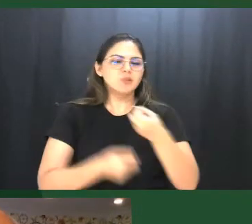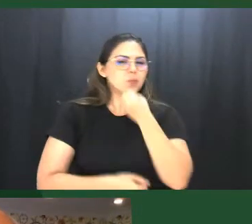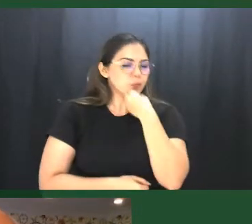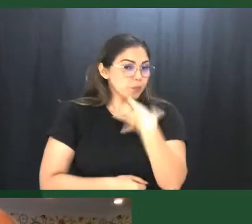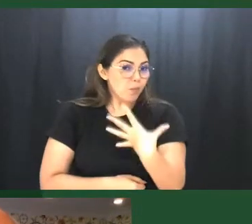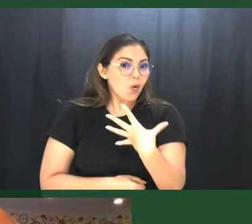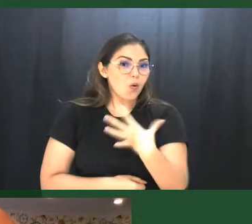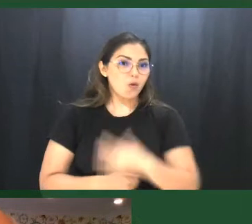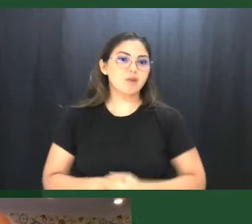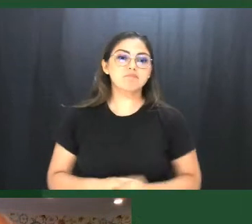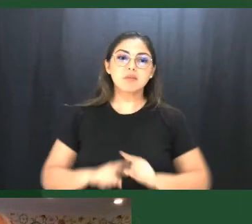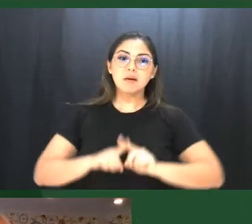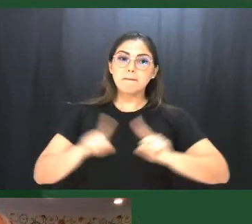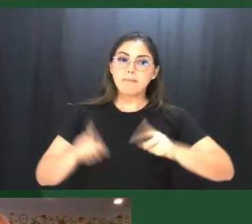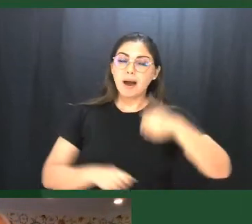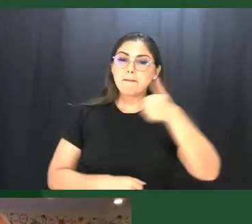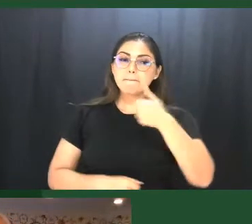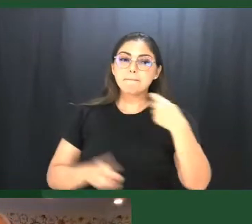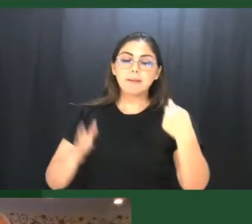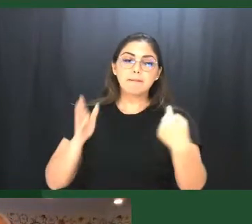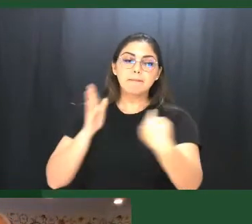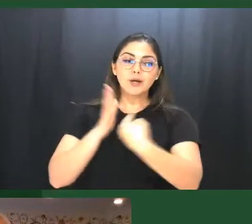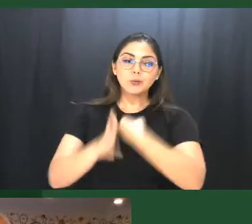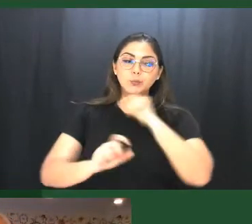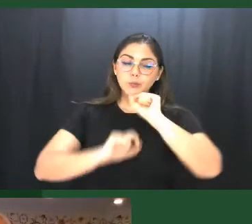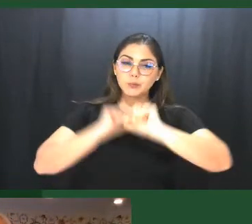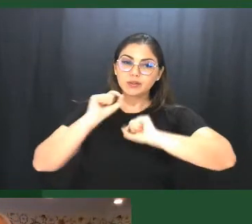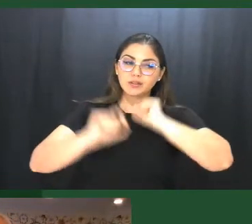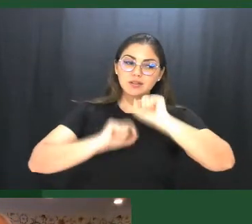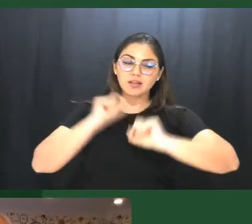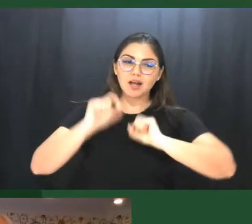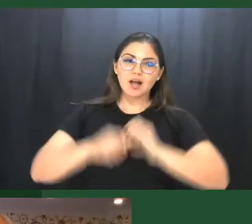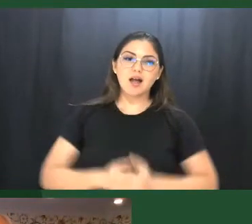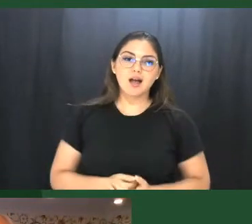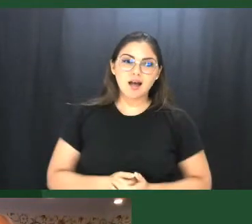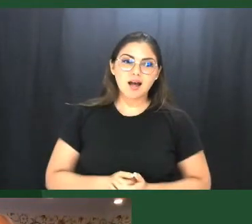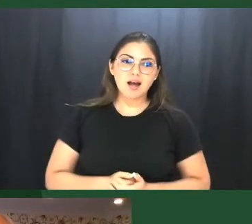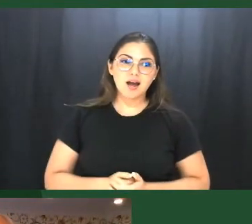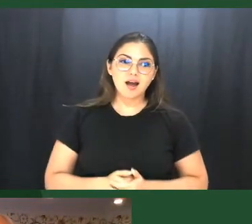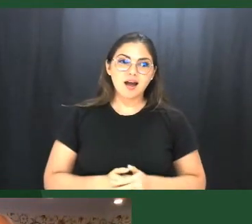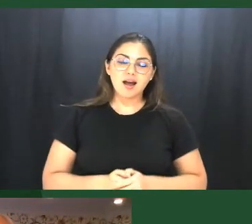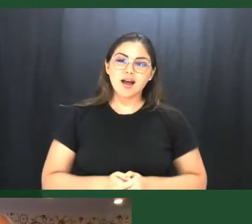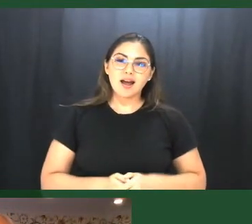have is from Newtonberg Carvalho. How